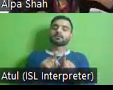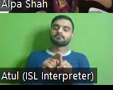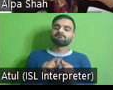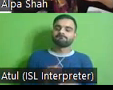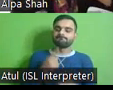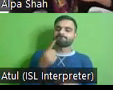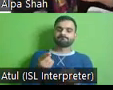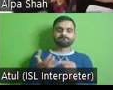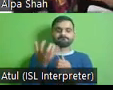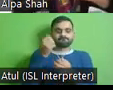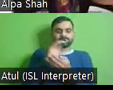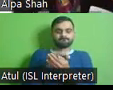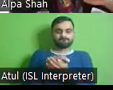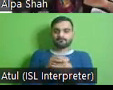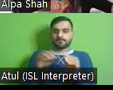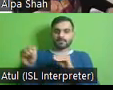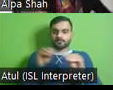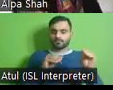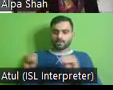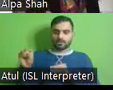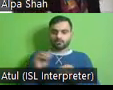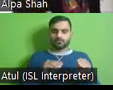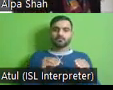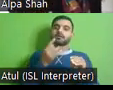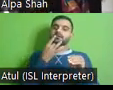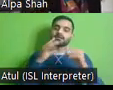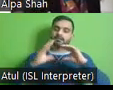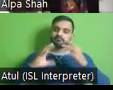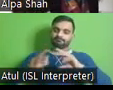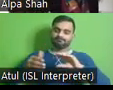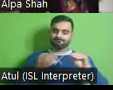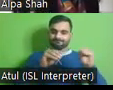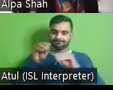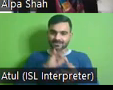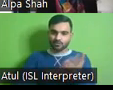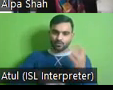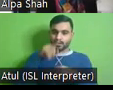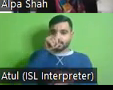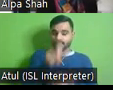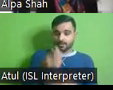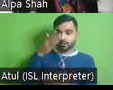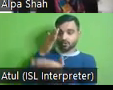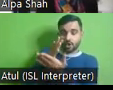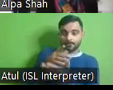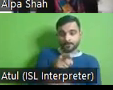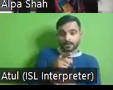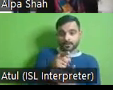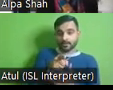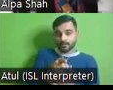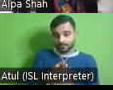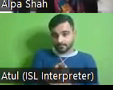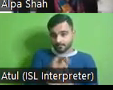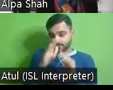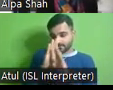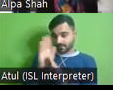is he's possessed, and then he moves around with this stone, and then where this lora stops, whichever stone